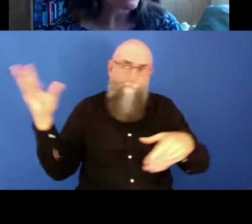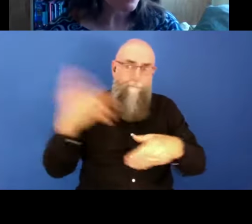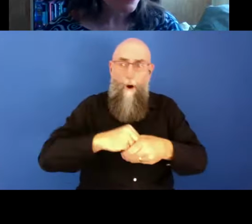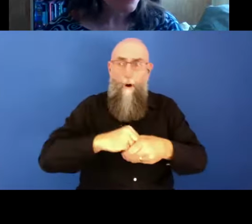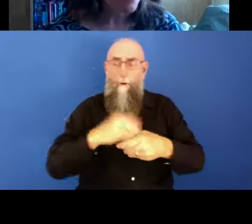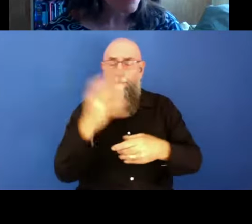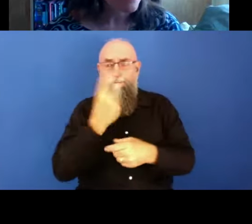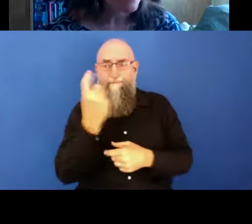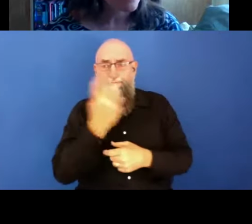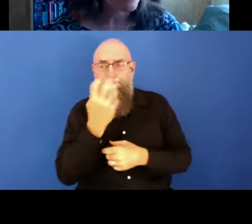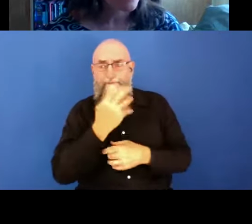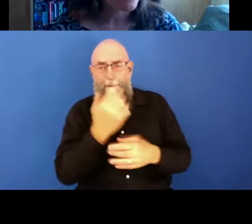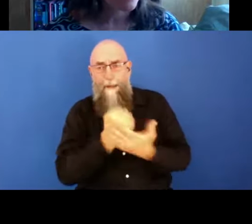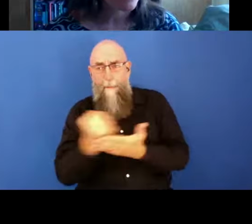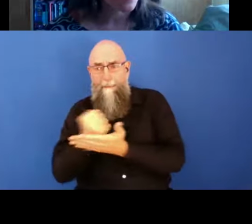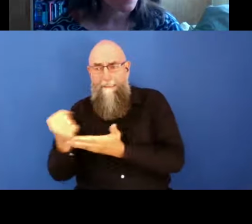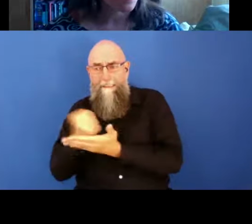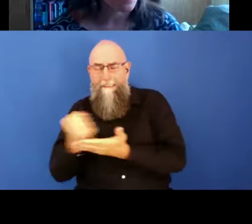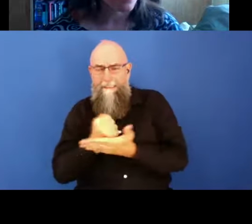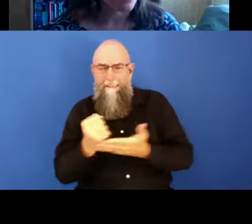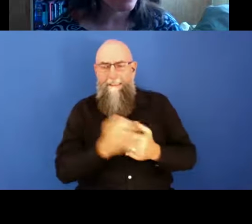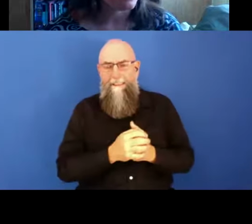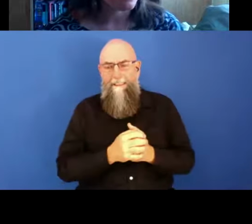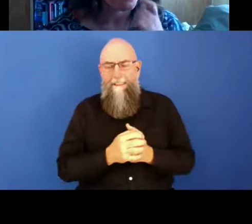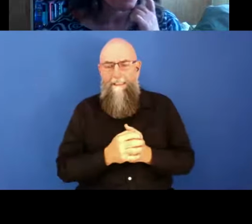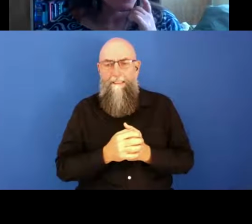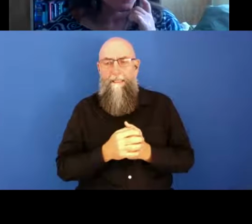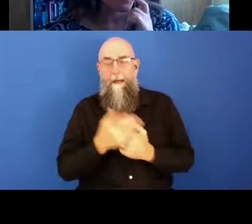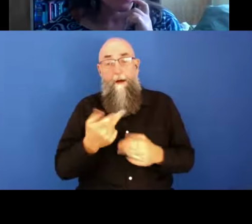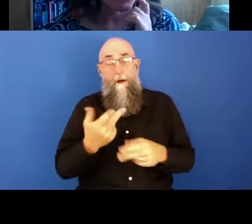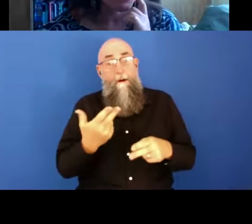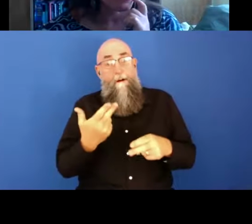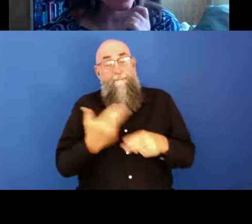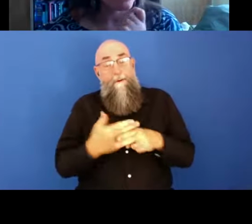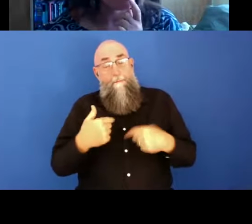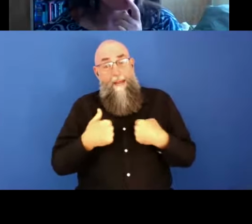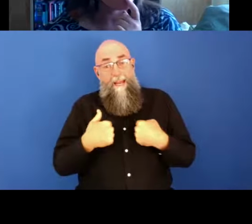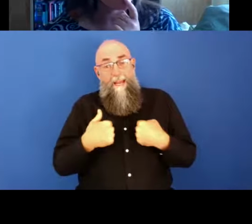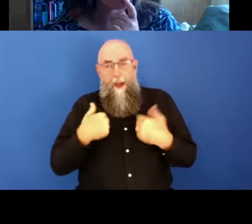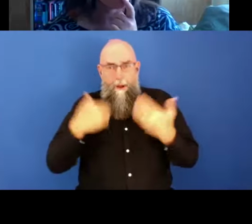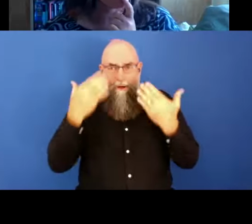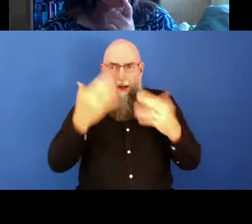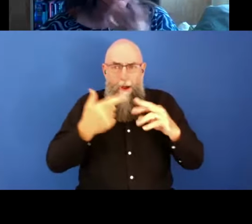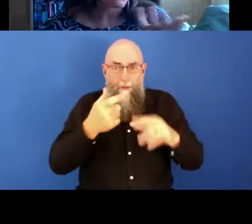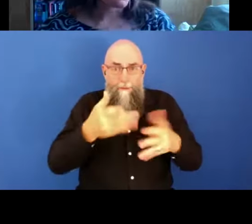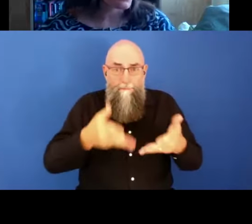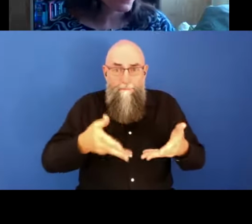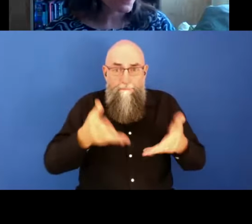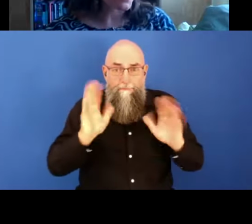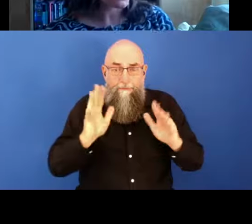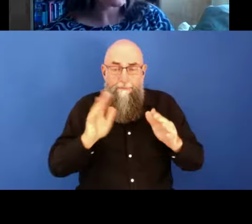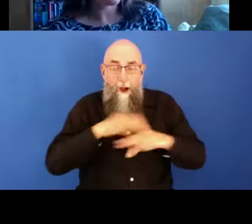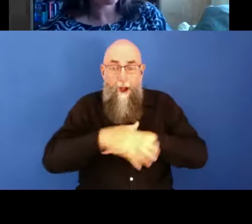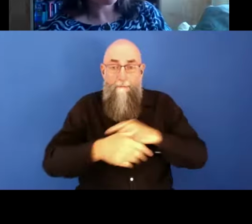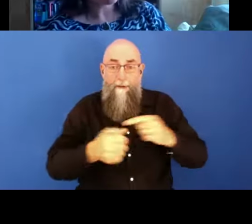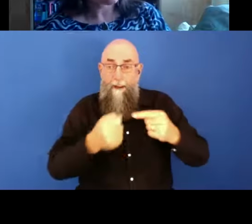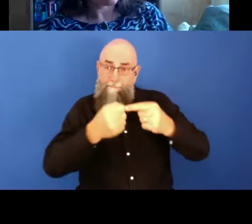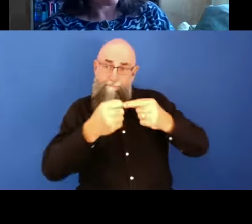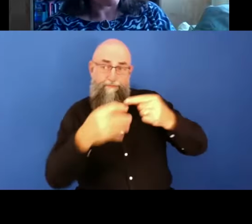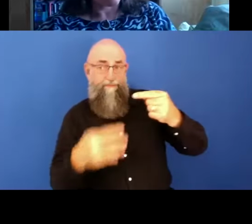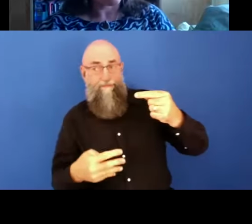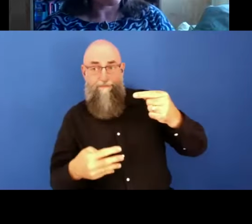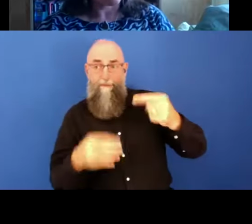um which i guess i mean i don't know if you want to do the the the list of the things that happened because i